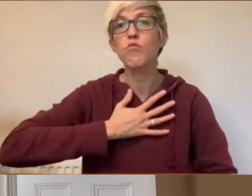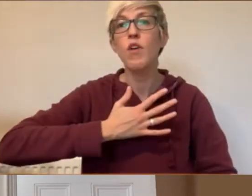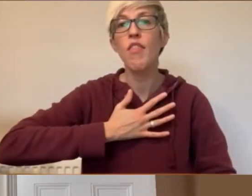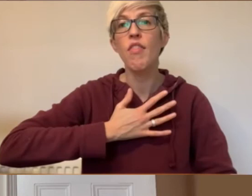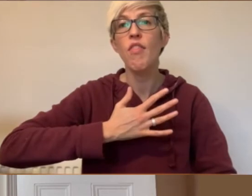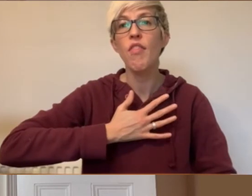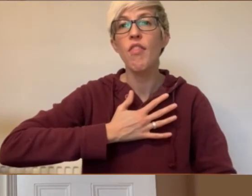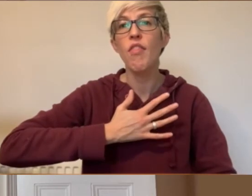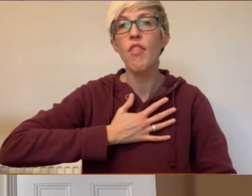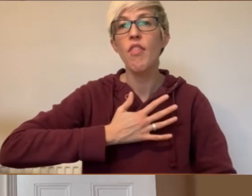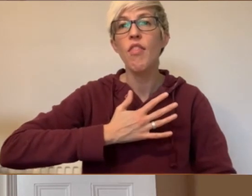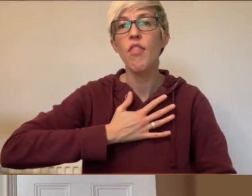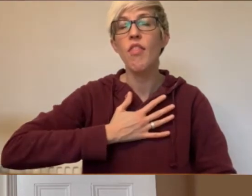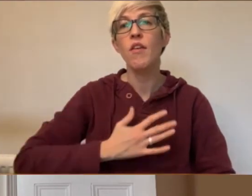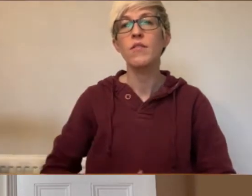Five breaths.